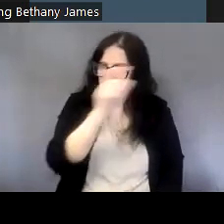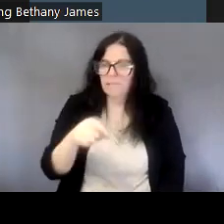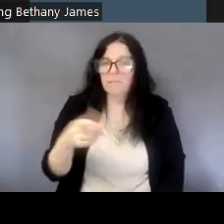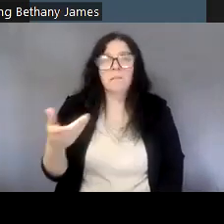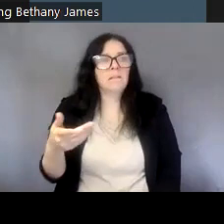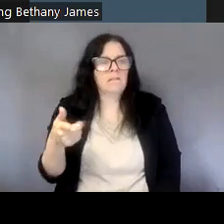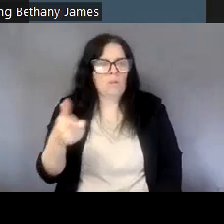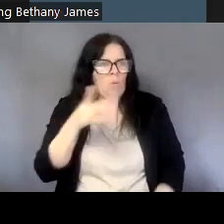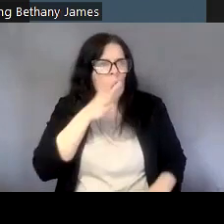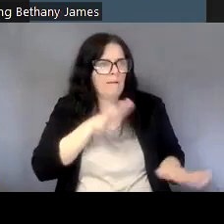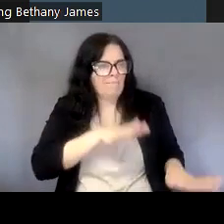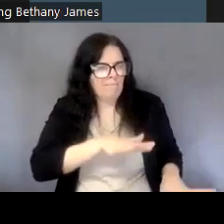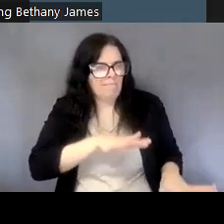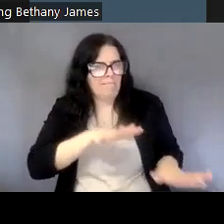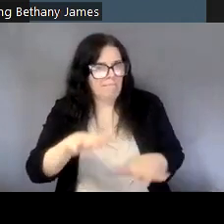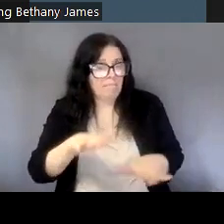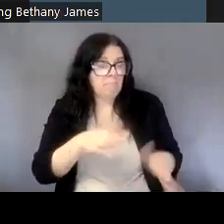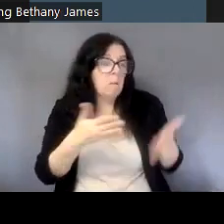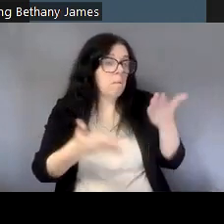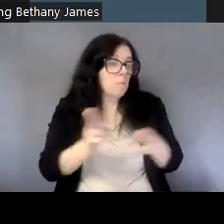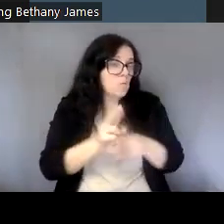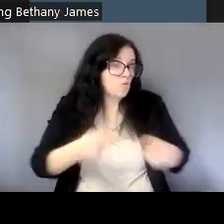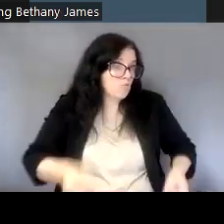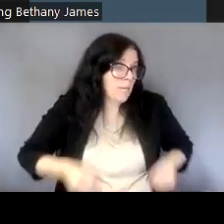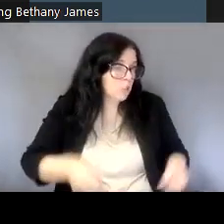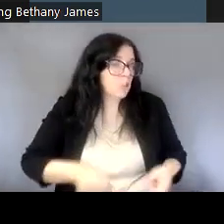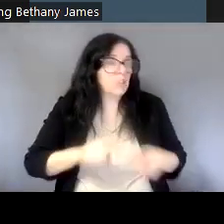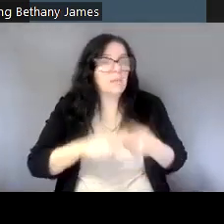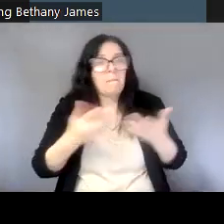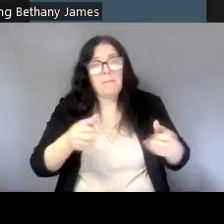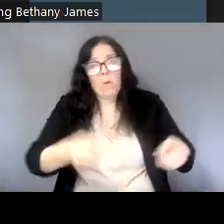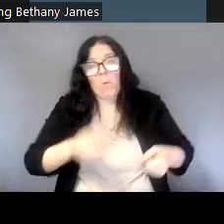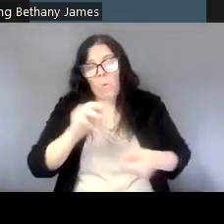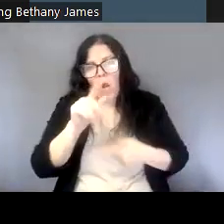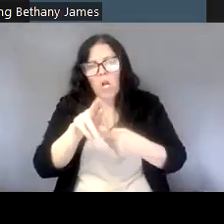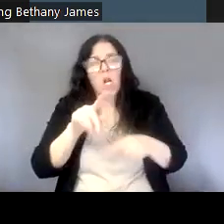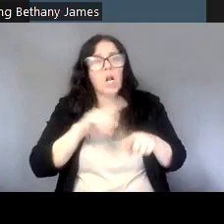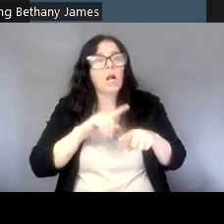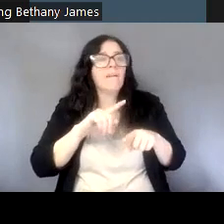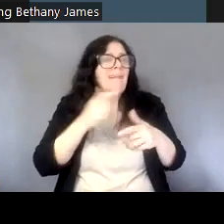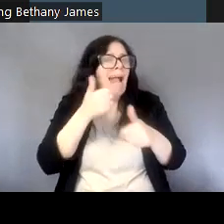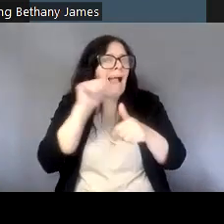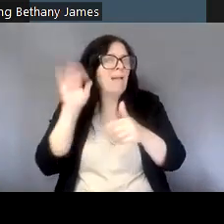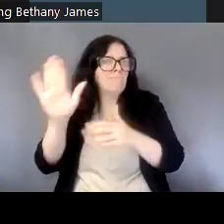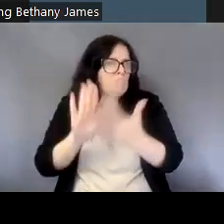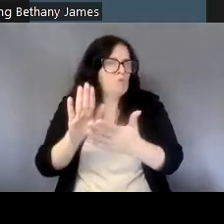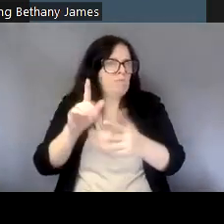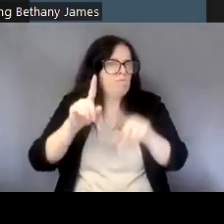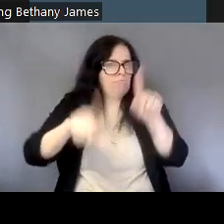crutches, they may have to use a walker, whatever the case is. But that person is not going to be able to function the way